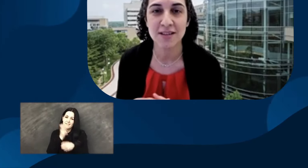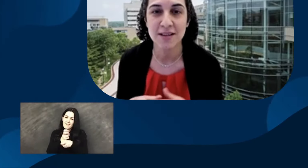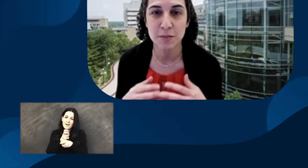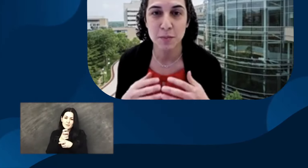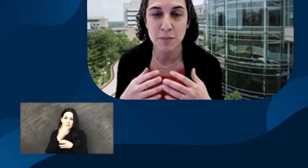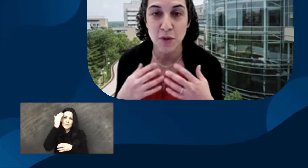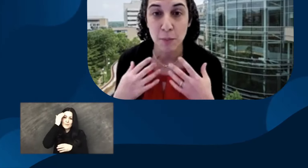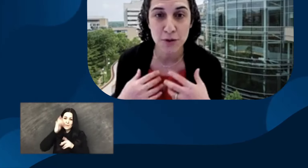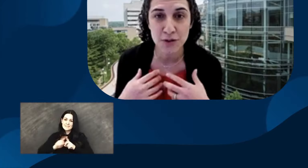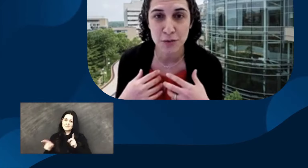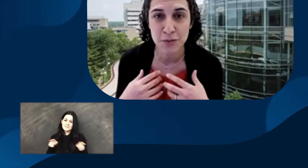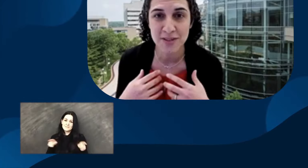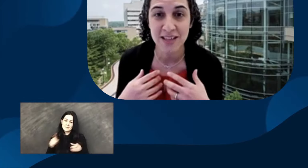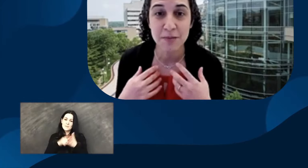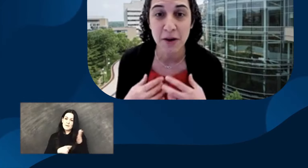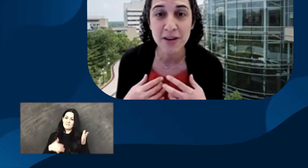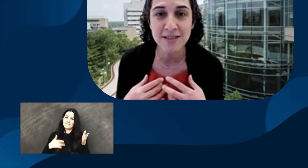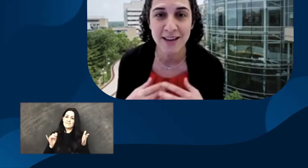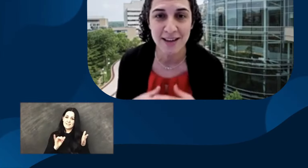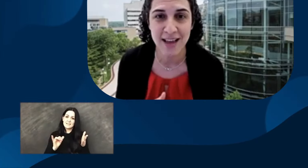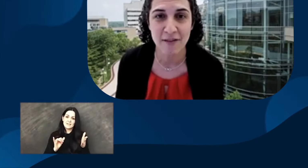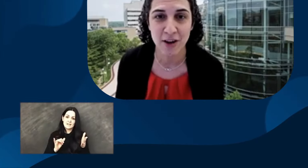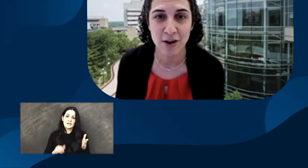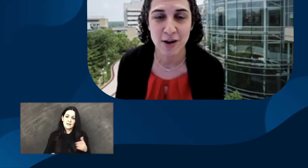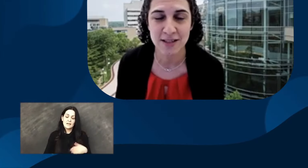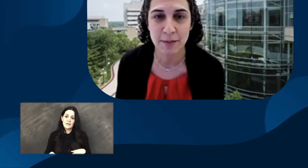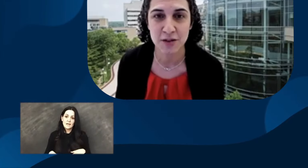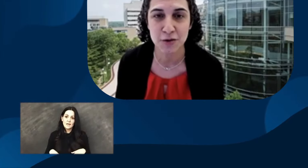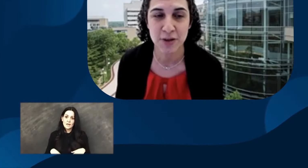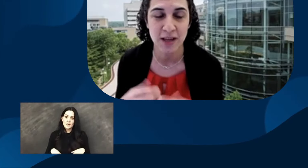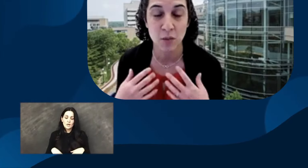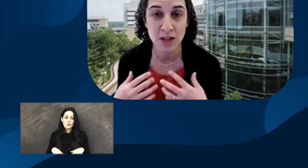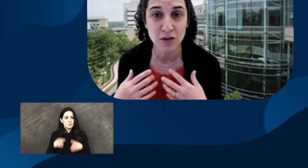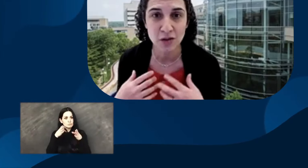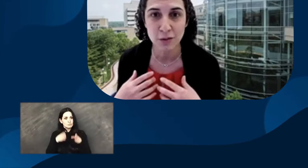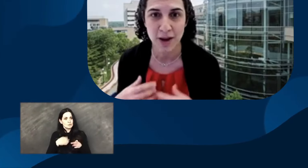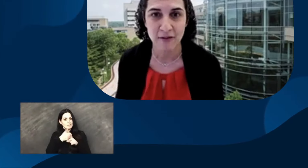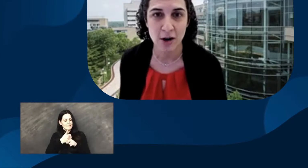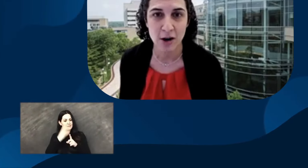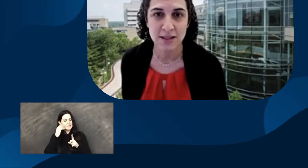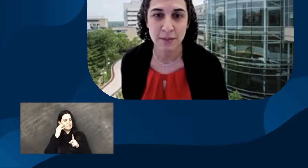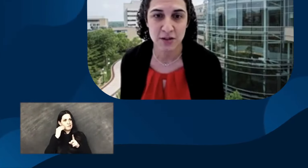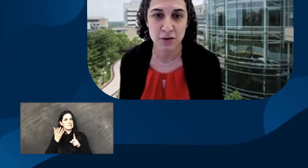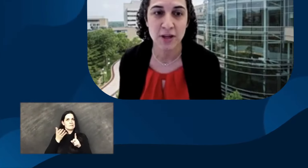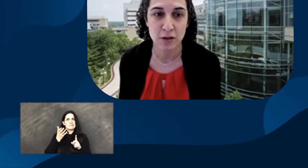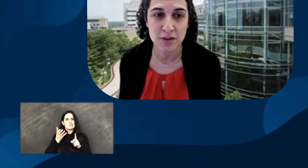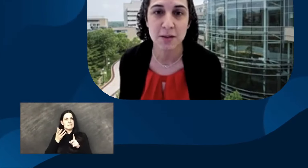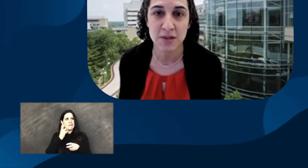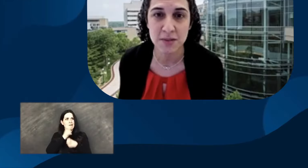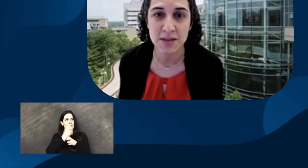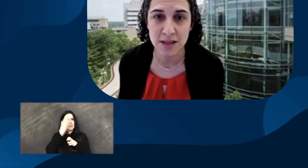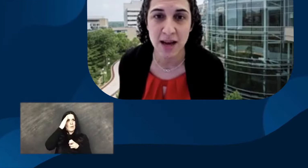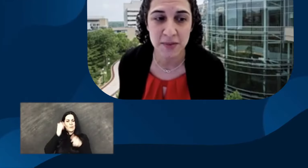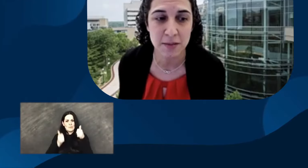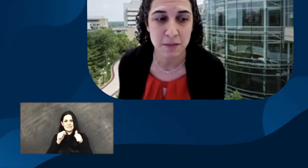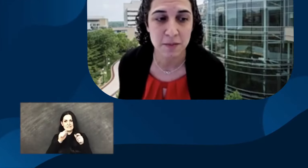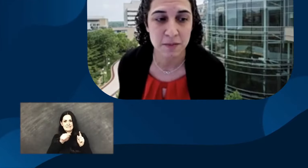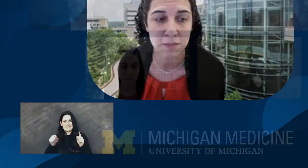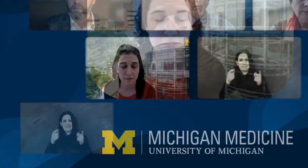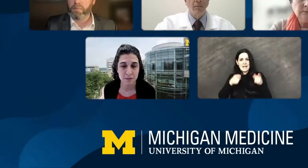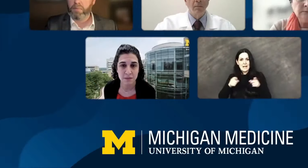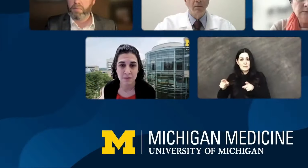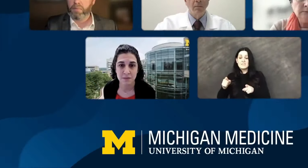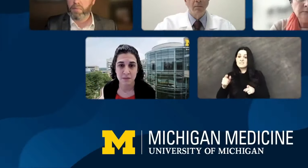And just as the person who's experiencing it is having a hard time discerning it, we too have a hard time discerning those symptoms at times.